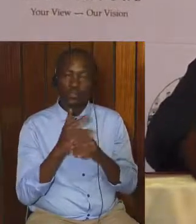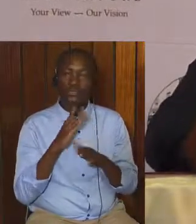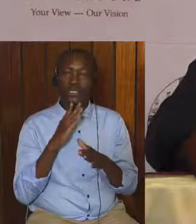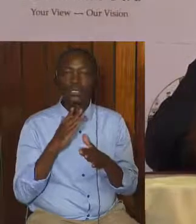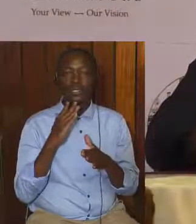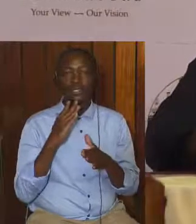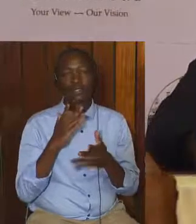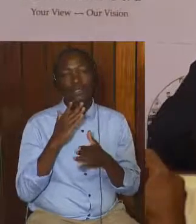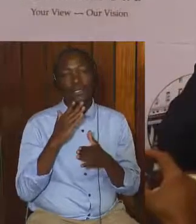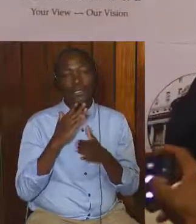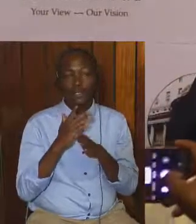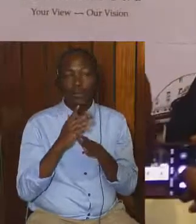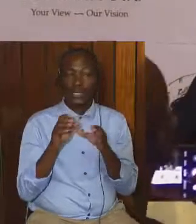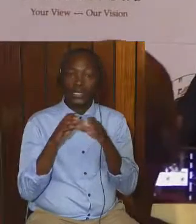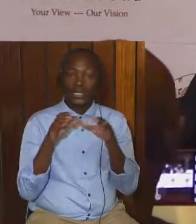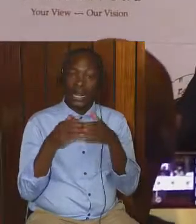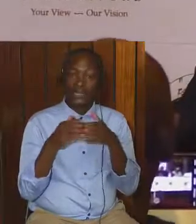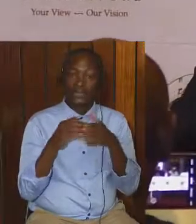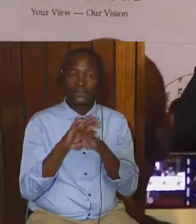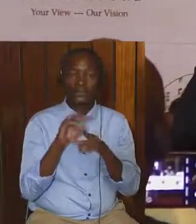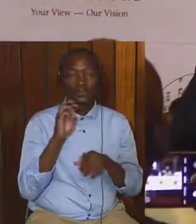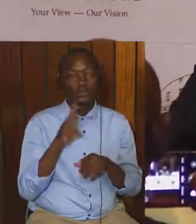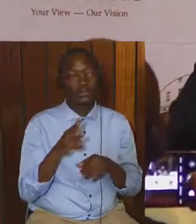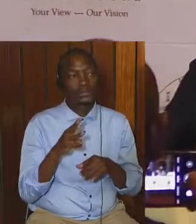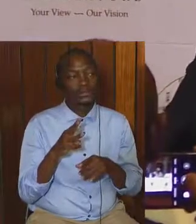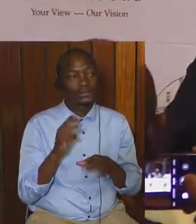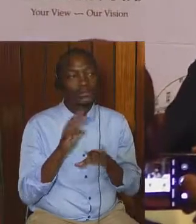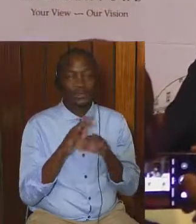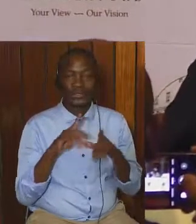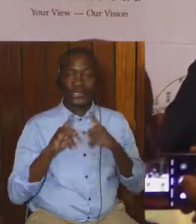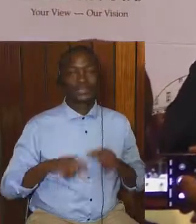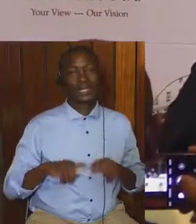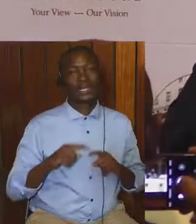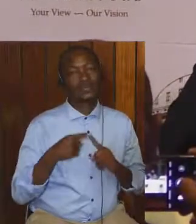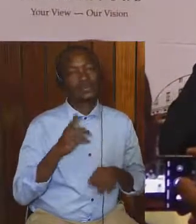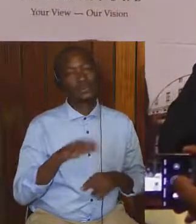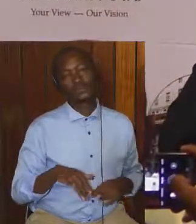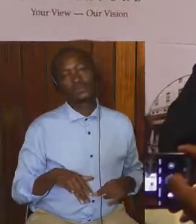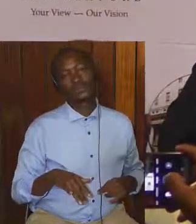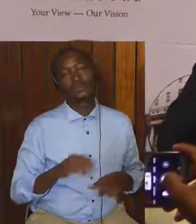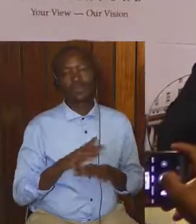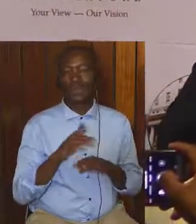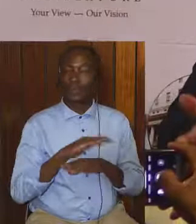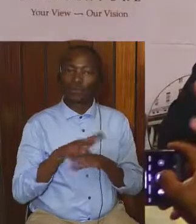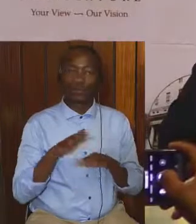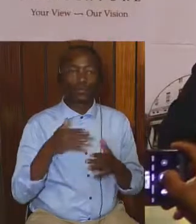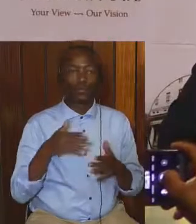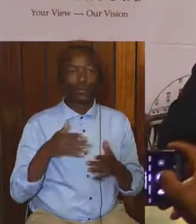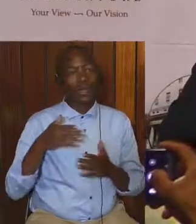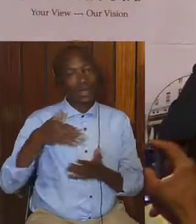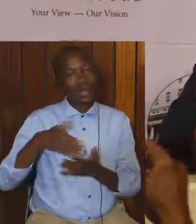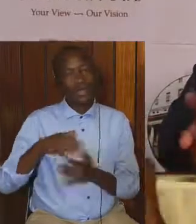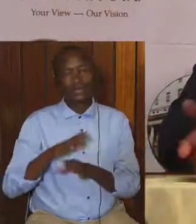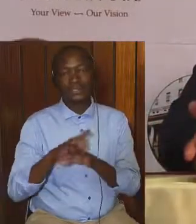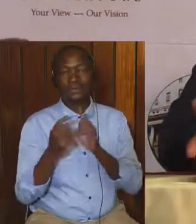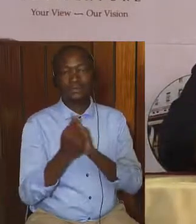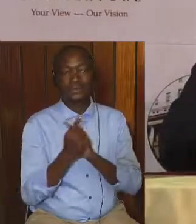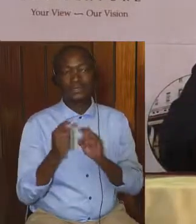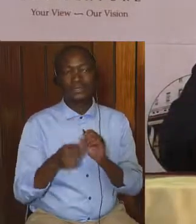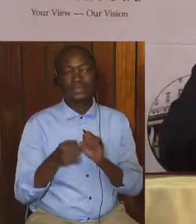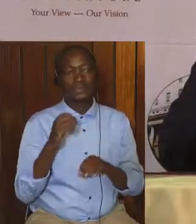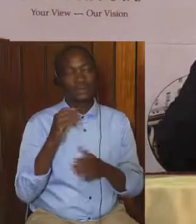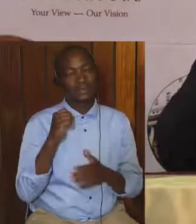be a time whereby the working class, they will get tired and they will no longer attend meetings at some